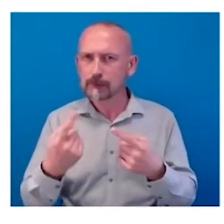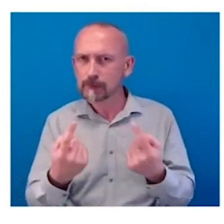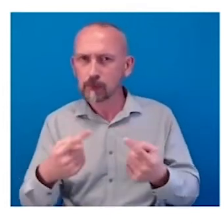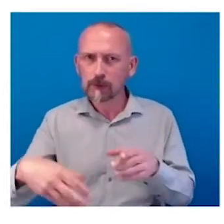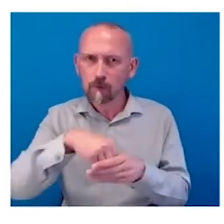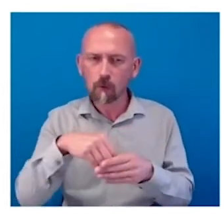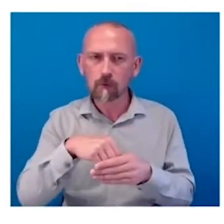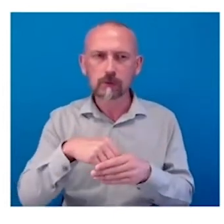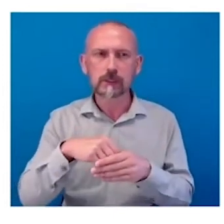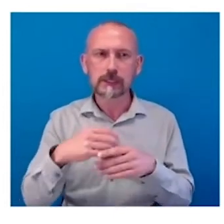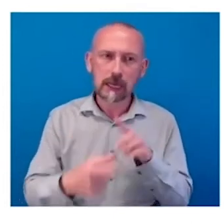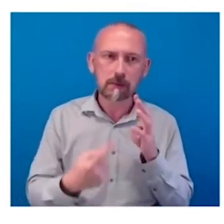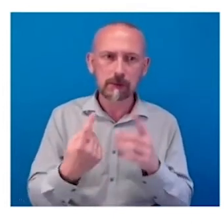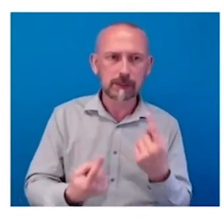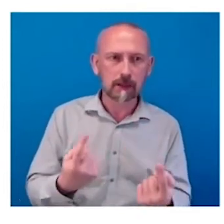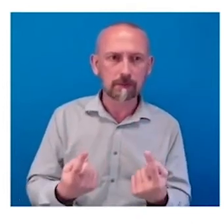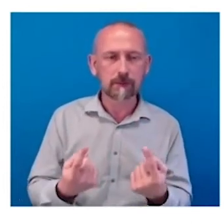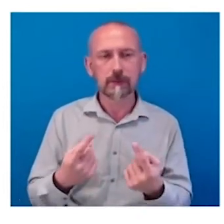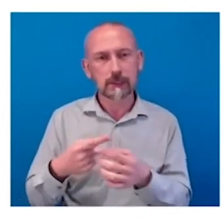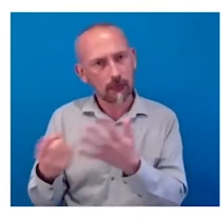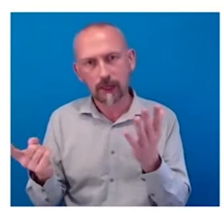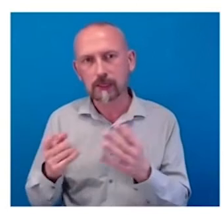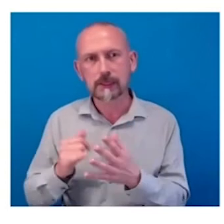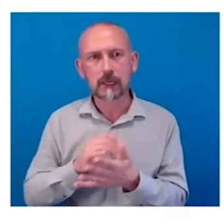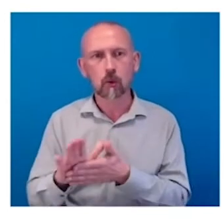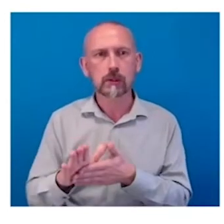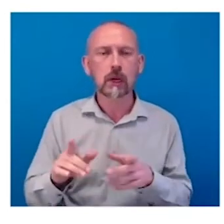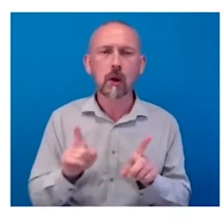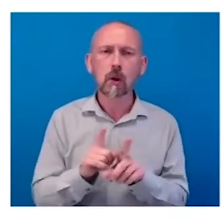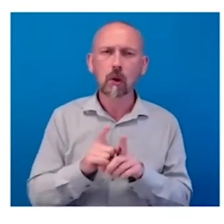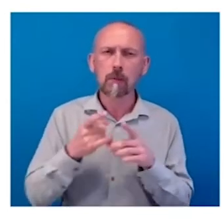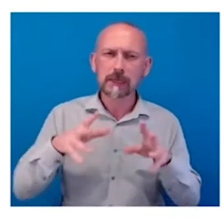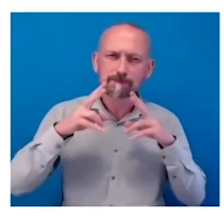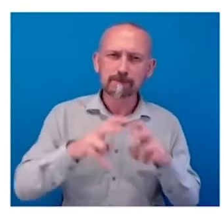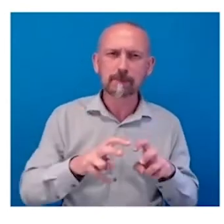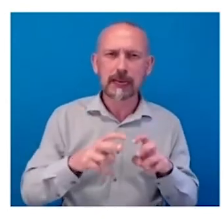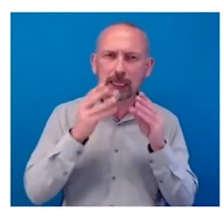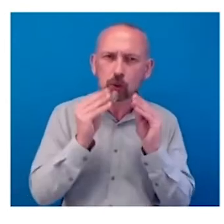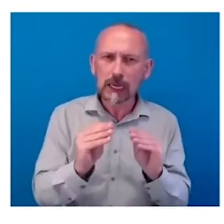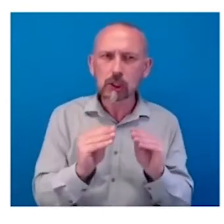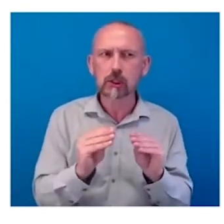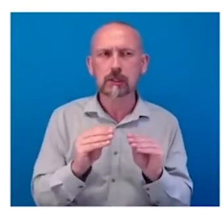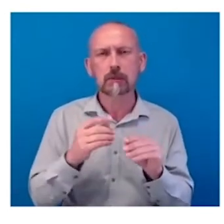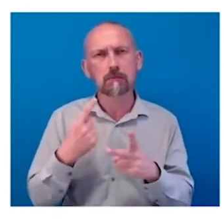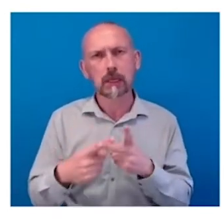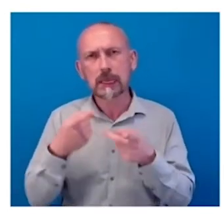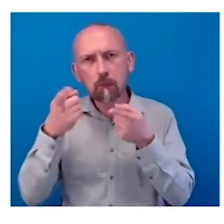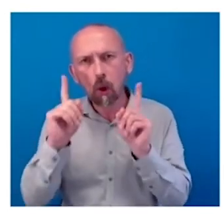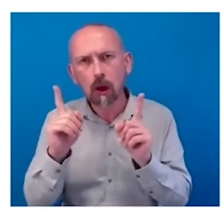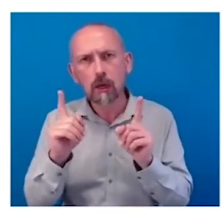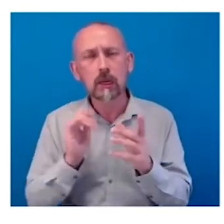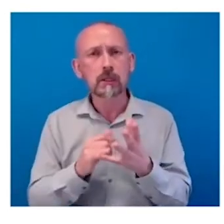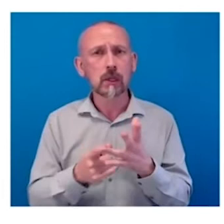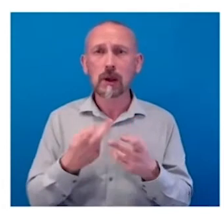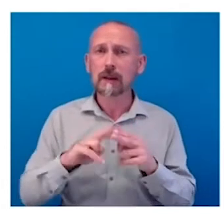to that, we've also been looking at education practices and employer practices. So looking at what happens to a disabled person who's studying at